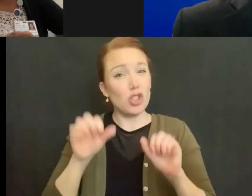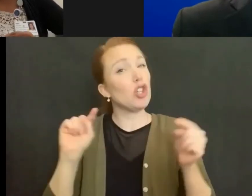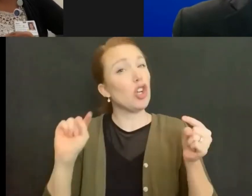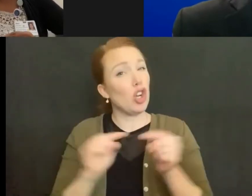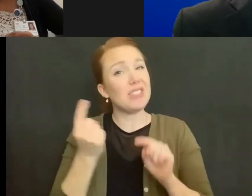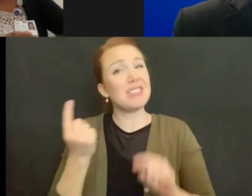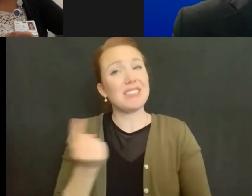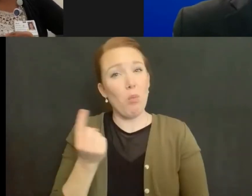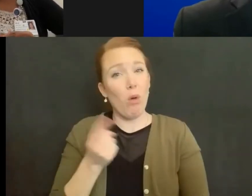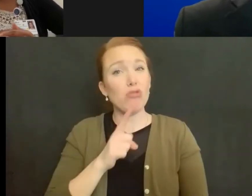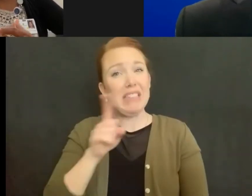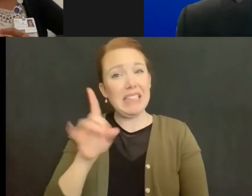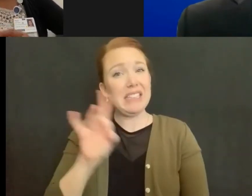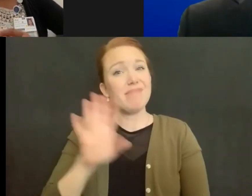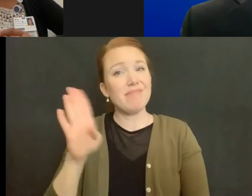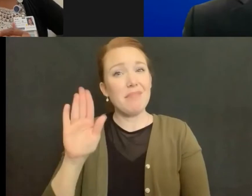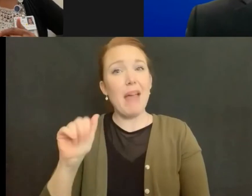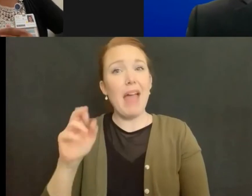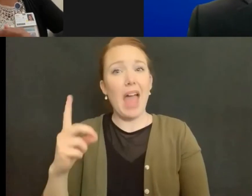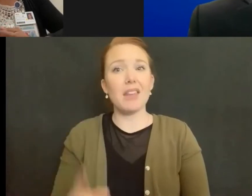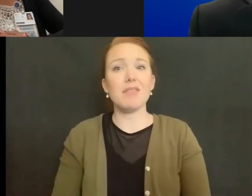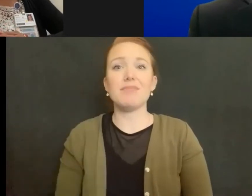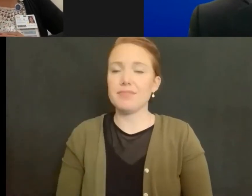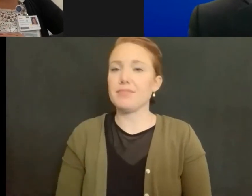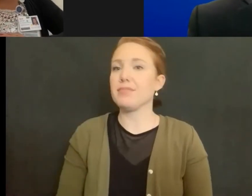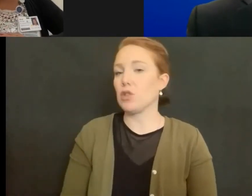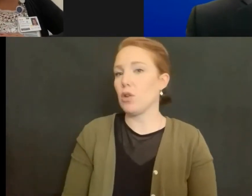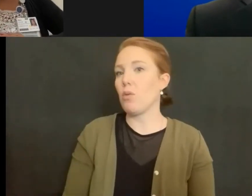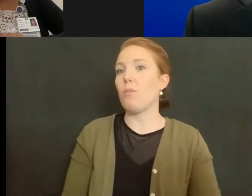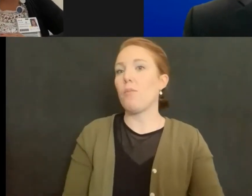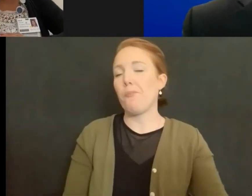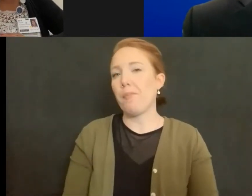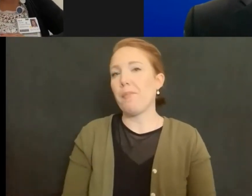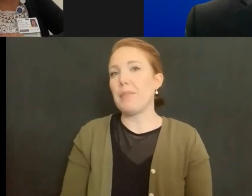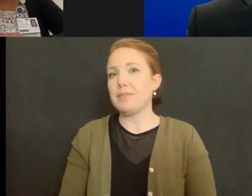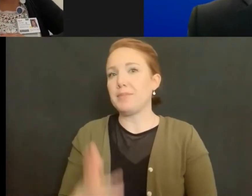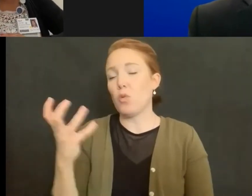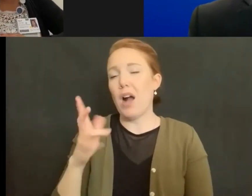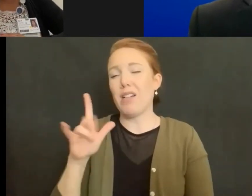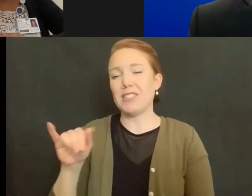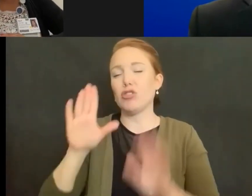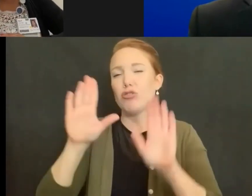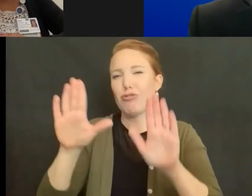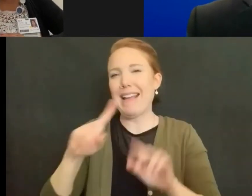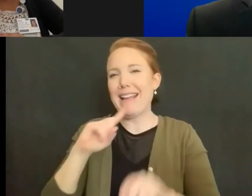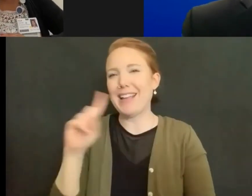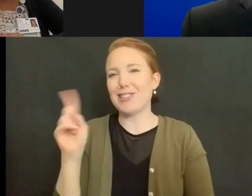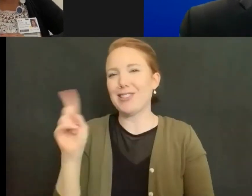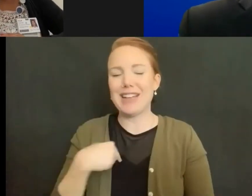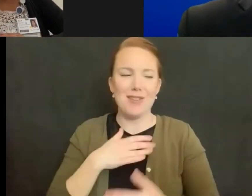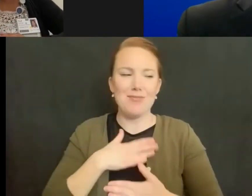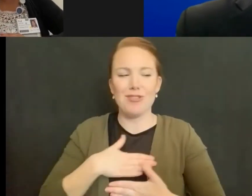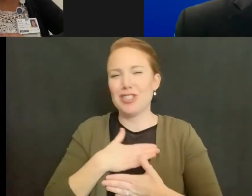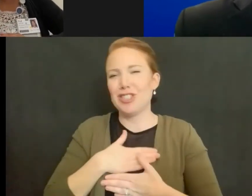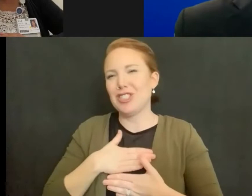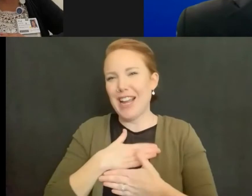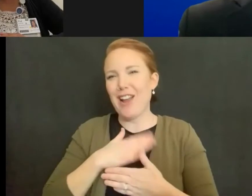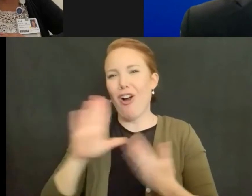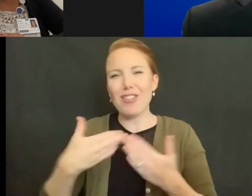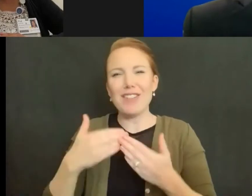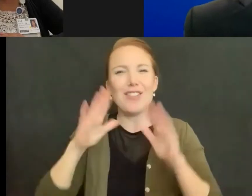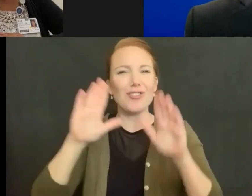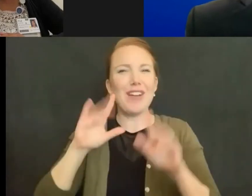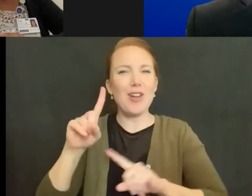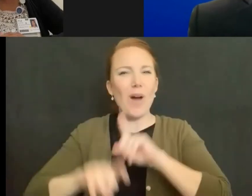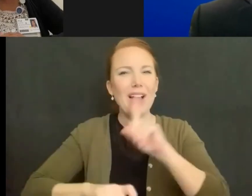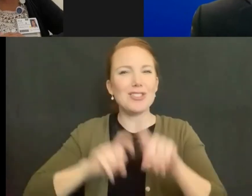really bad. Wow. I think that's a great answer to that question. And I appreciate the great questions that we've had